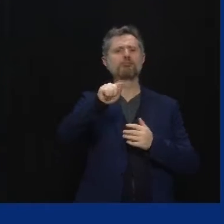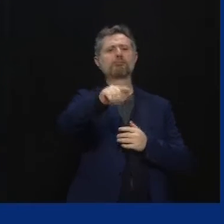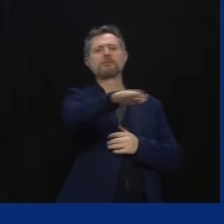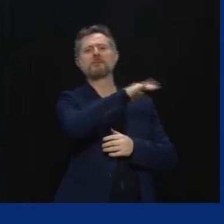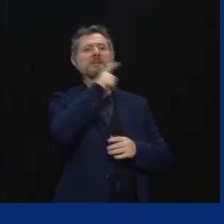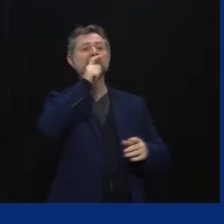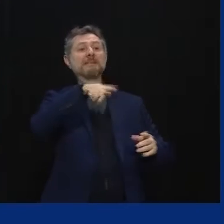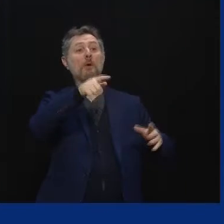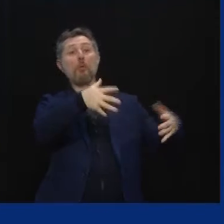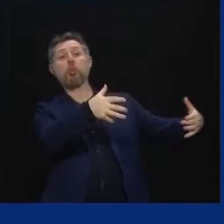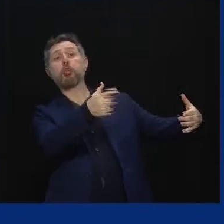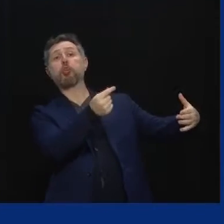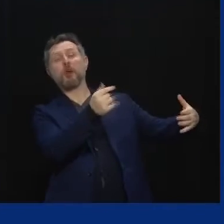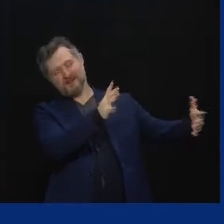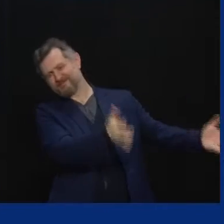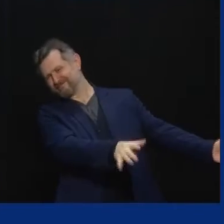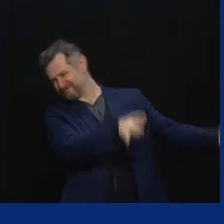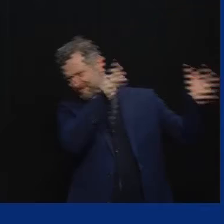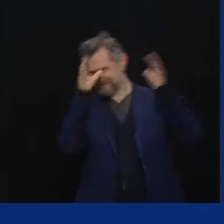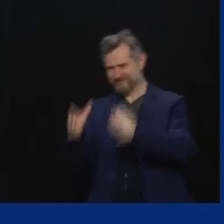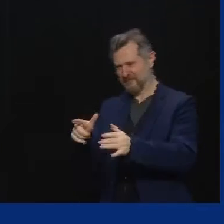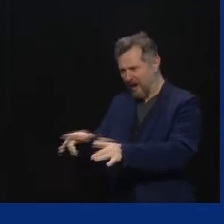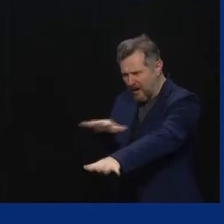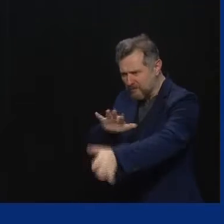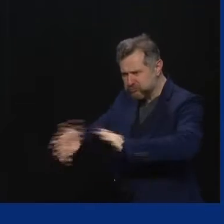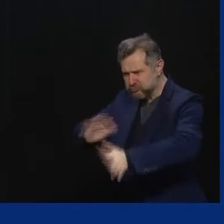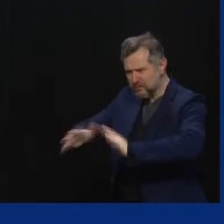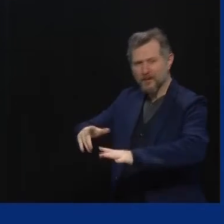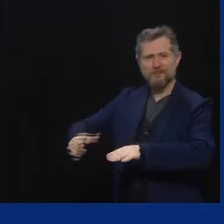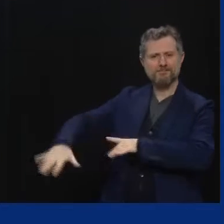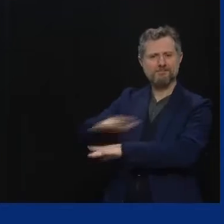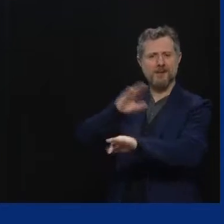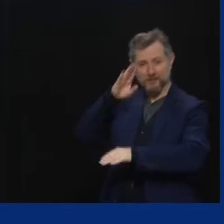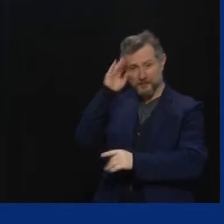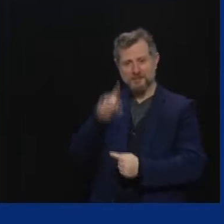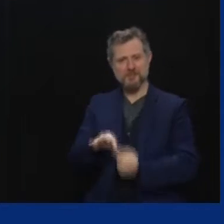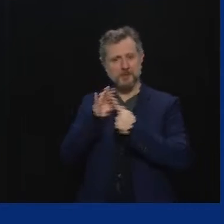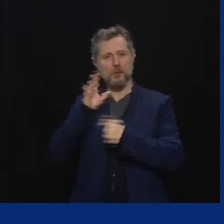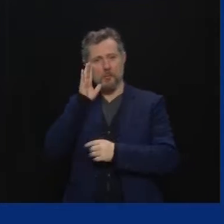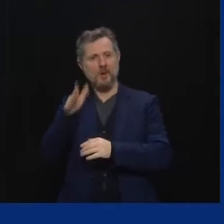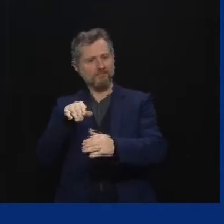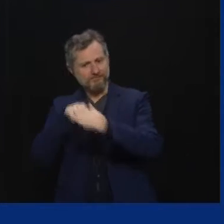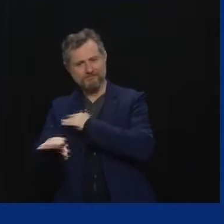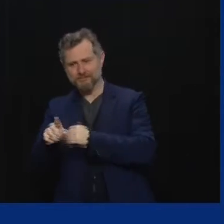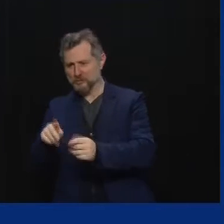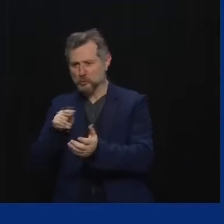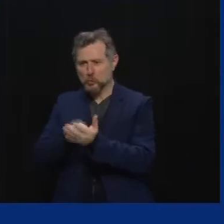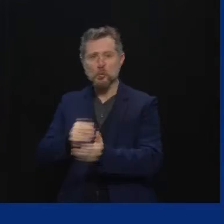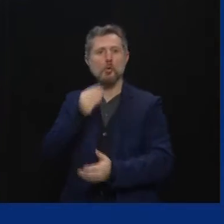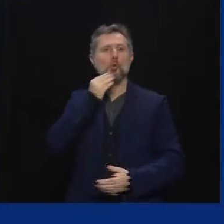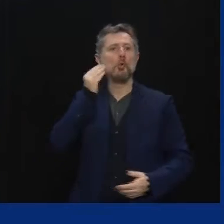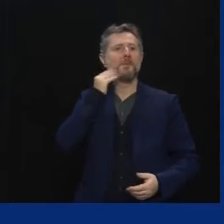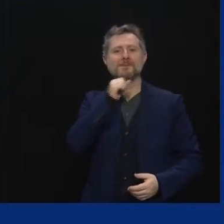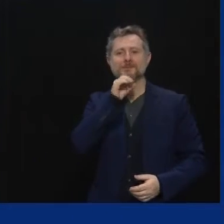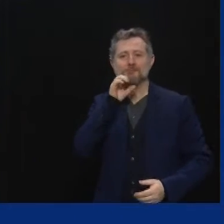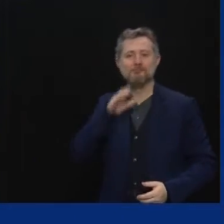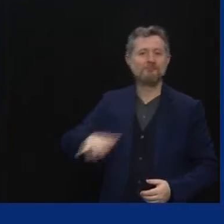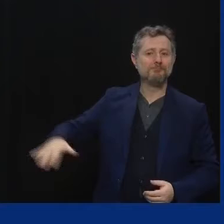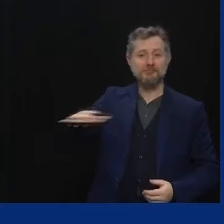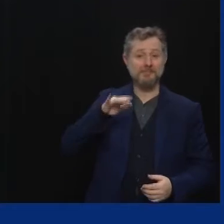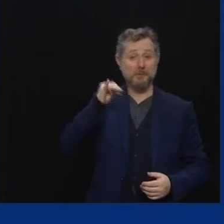those individuals that will be going particularly to nursing homes. When you think about why are we going to nursing homes, not the hospitals, there